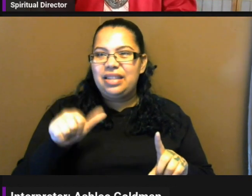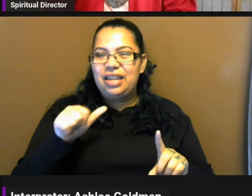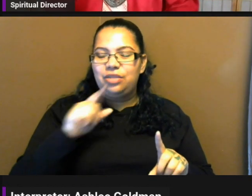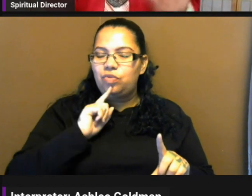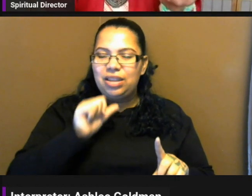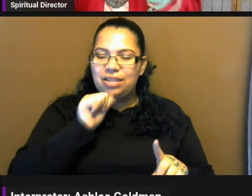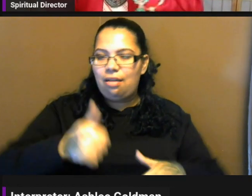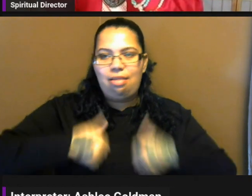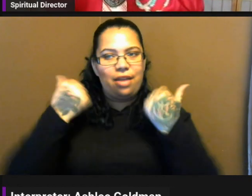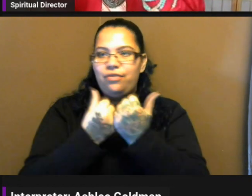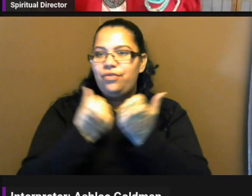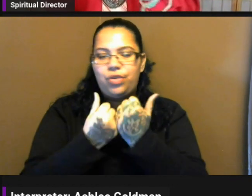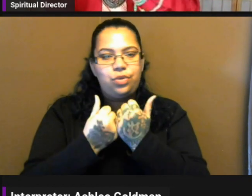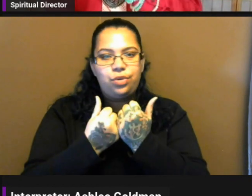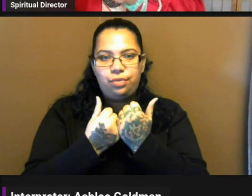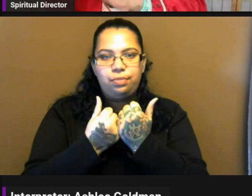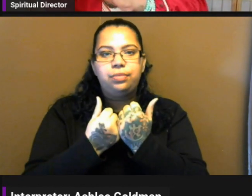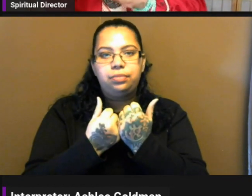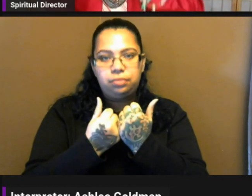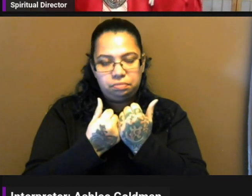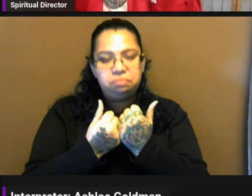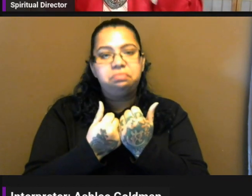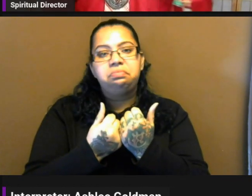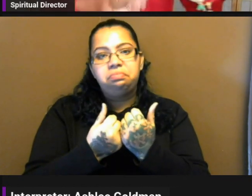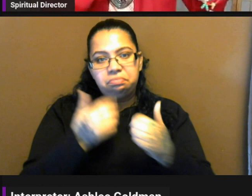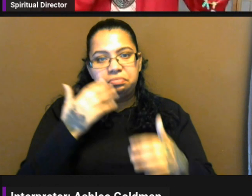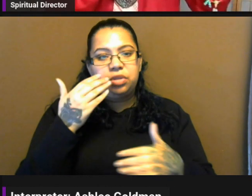things we could do. Now, there are phases,